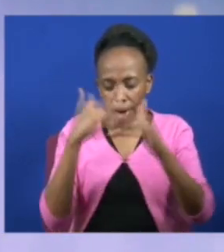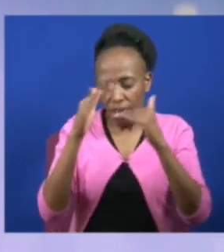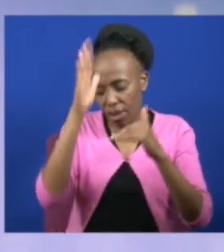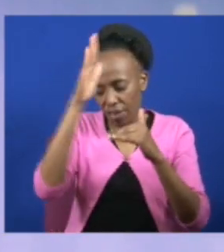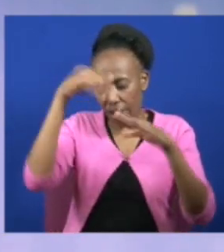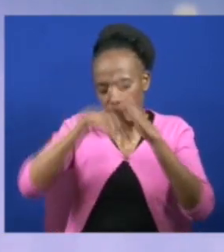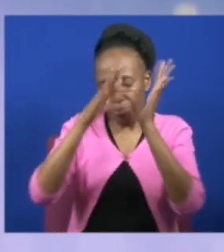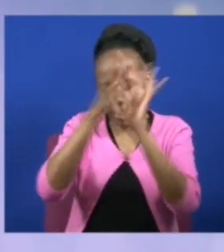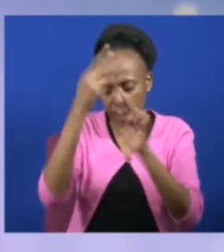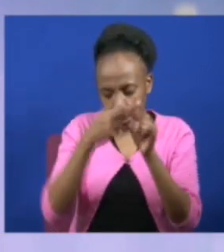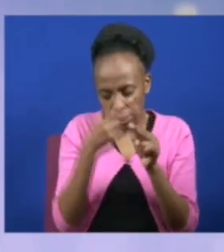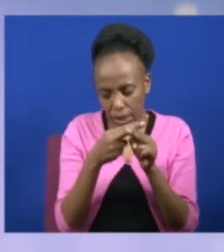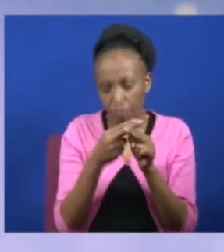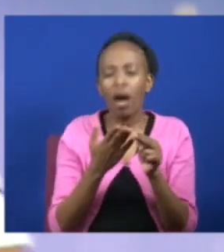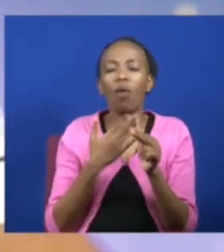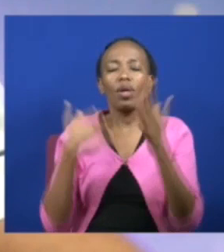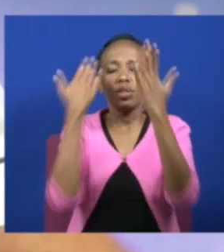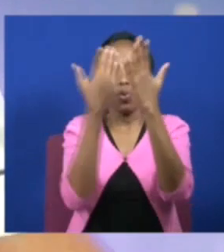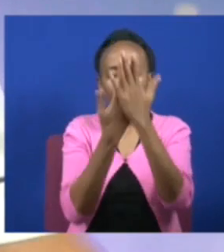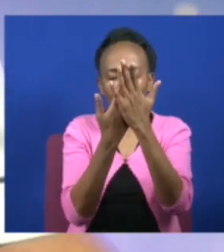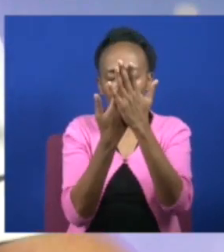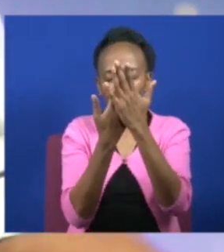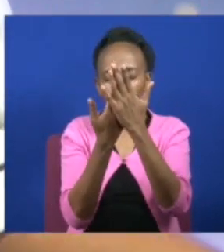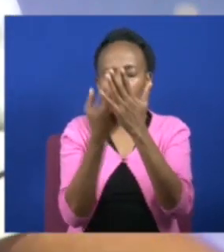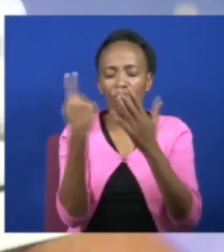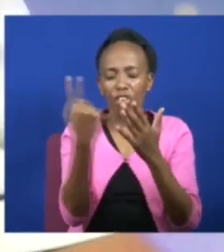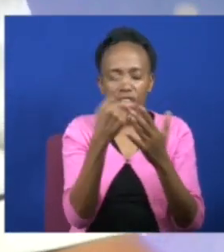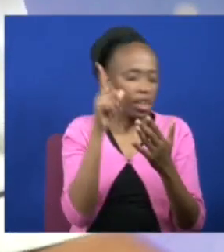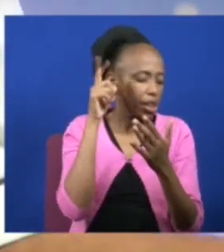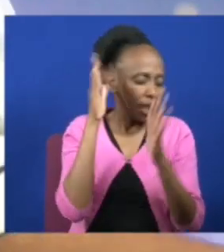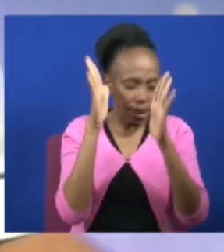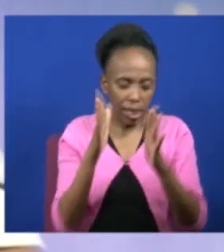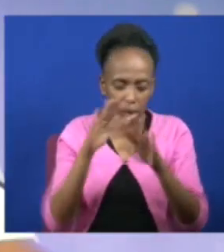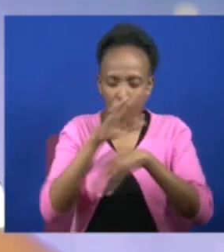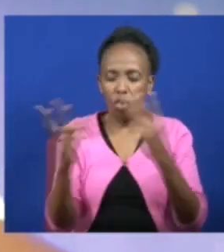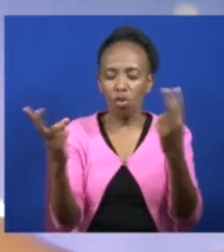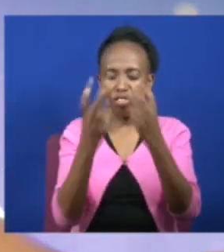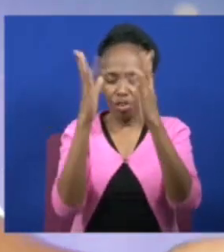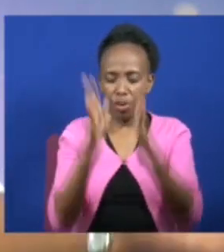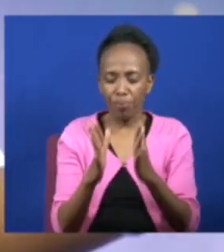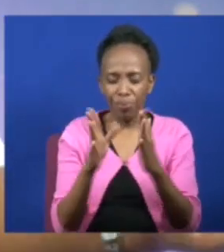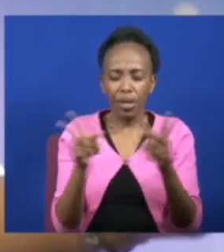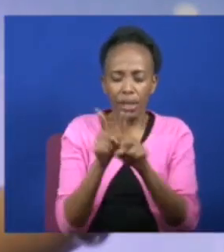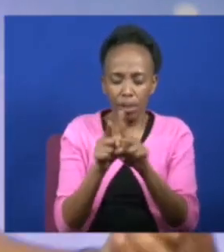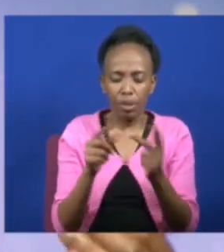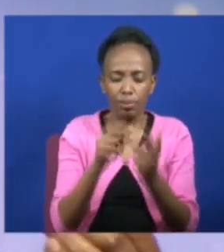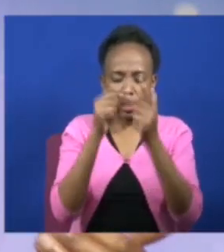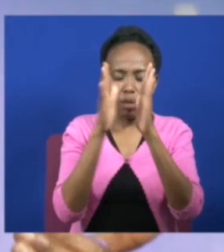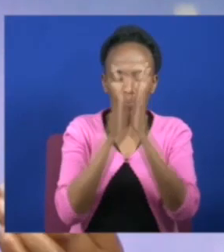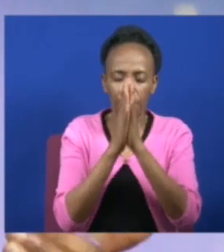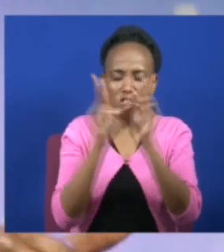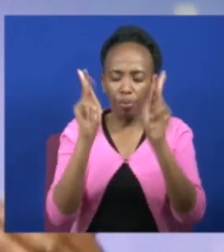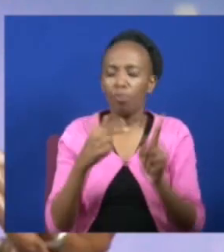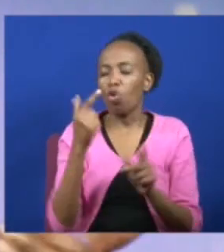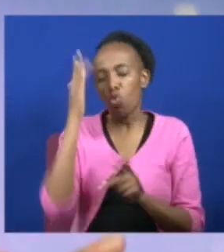Heavenly Father, in the name of Jesus, I want to thank you for every listener, every viewer, and particularly pray for